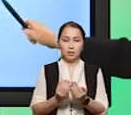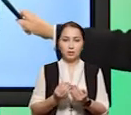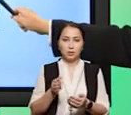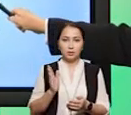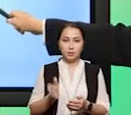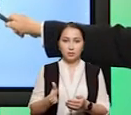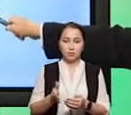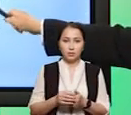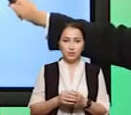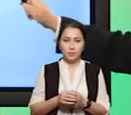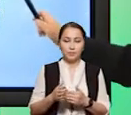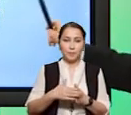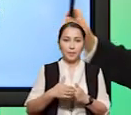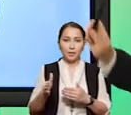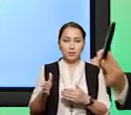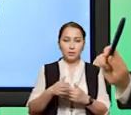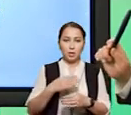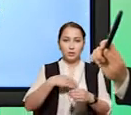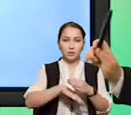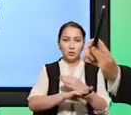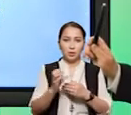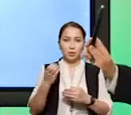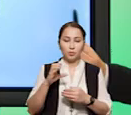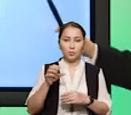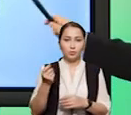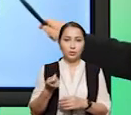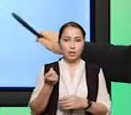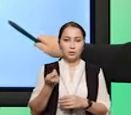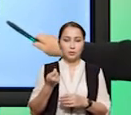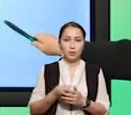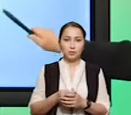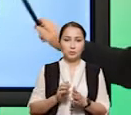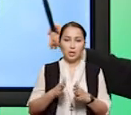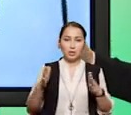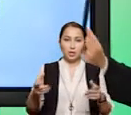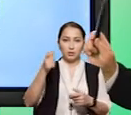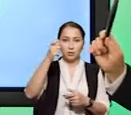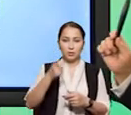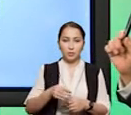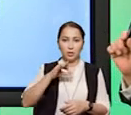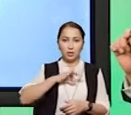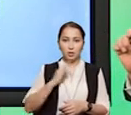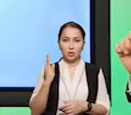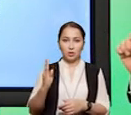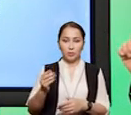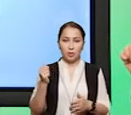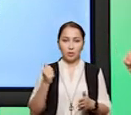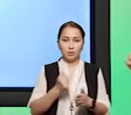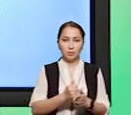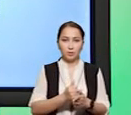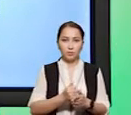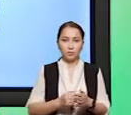bo'lsa, tirqishdan chiqqan kumush atomlari to katta silindrni ichki devoriga yetib